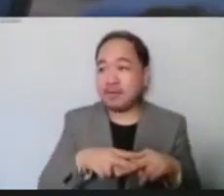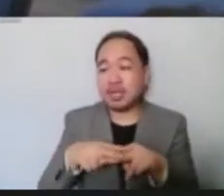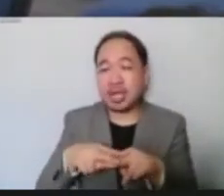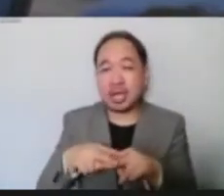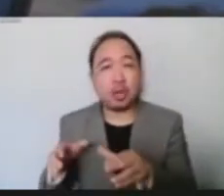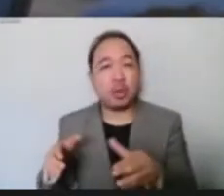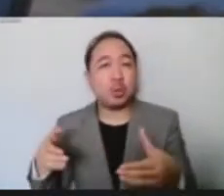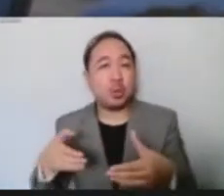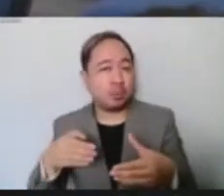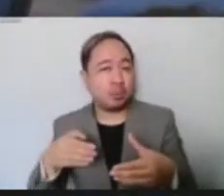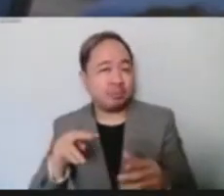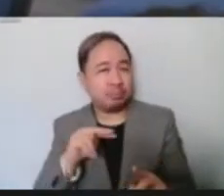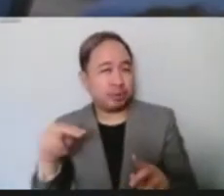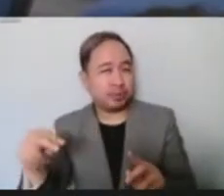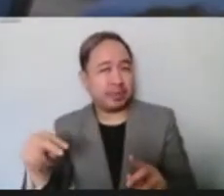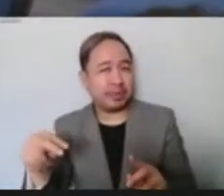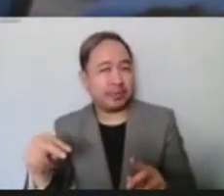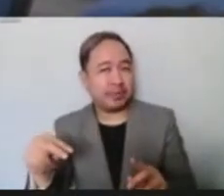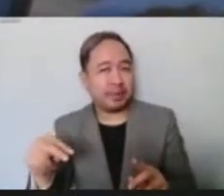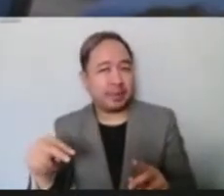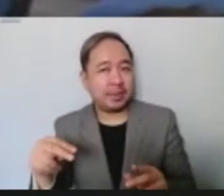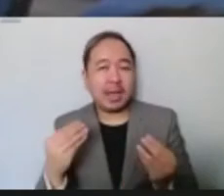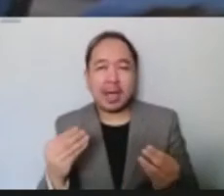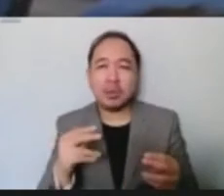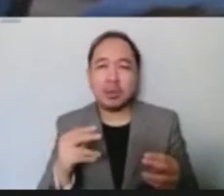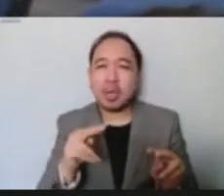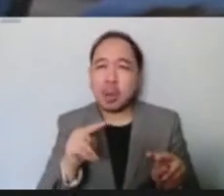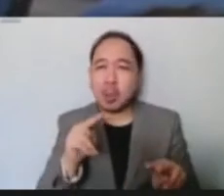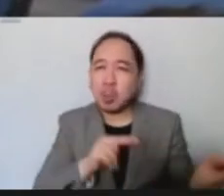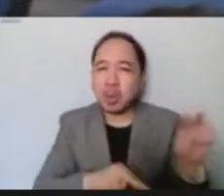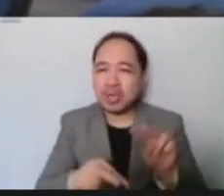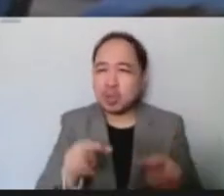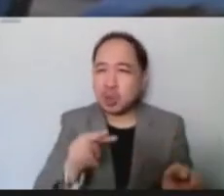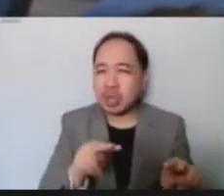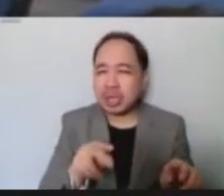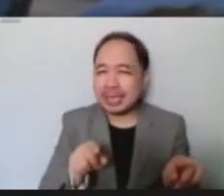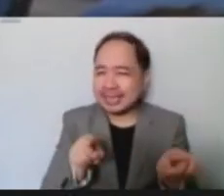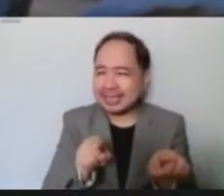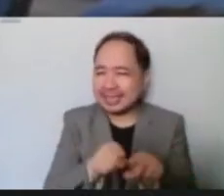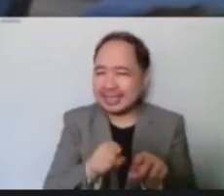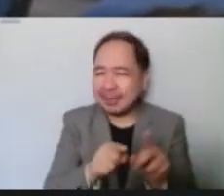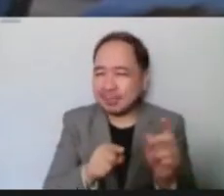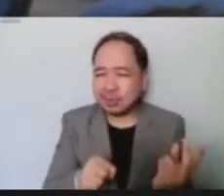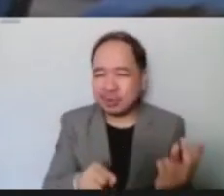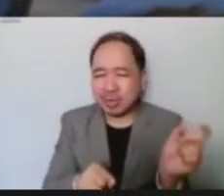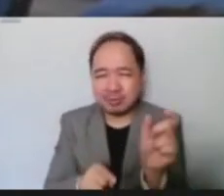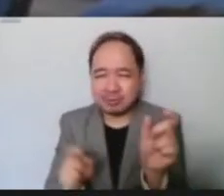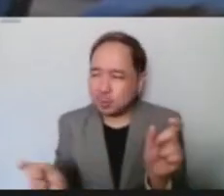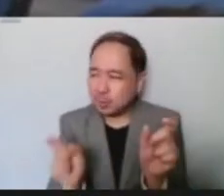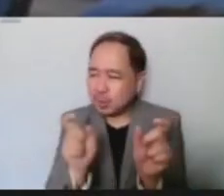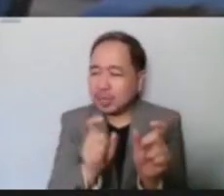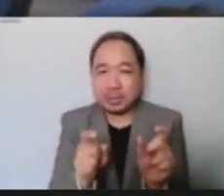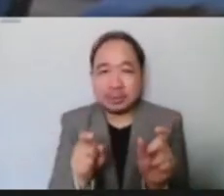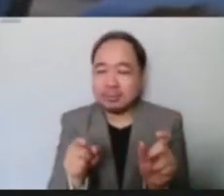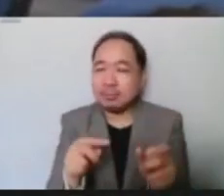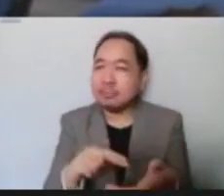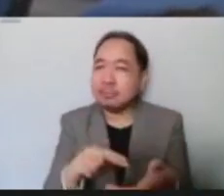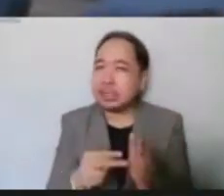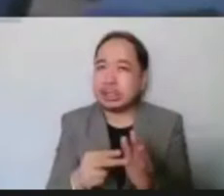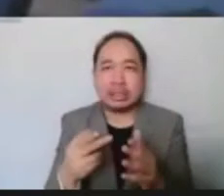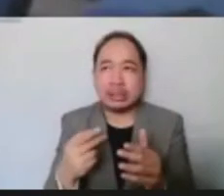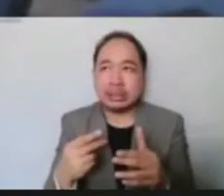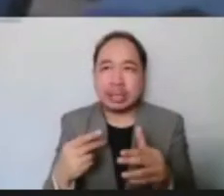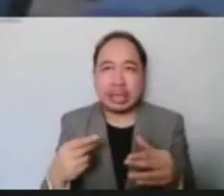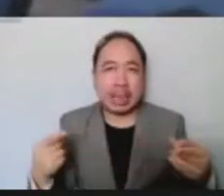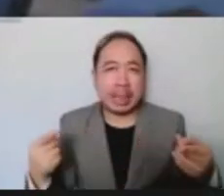perspective uh to make monetary redundant it defeats the whole purpose of this committee as as